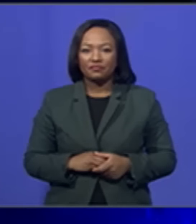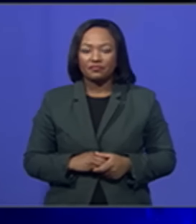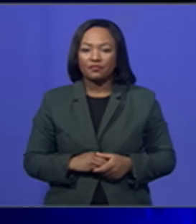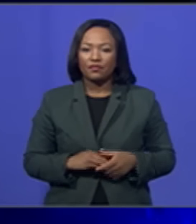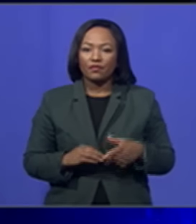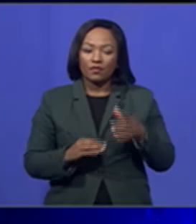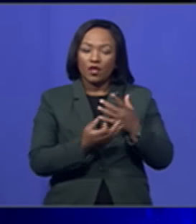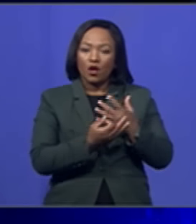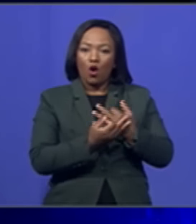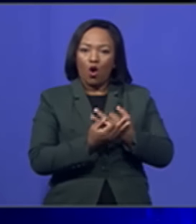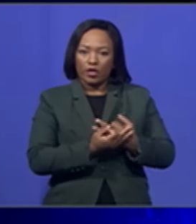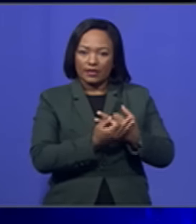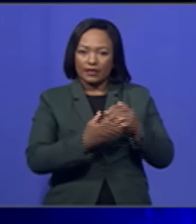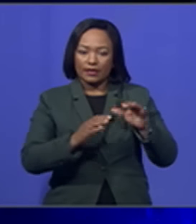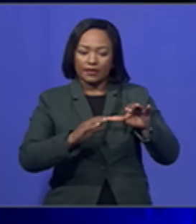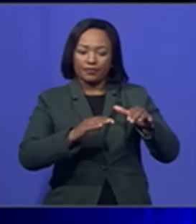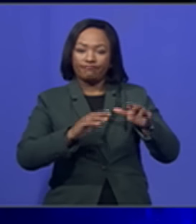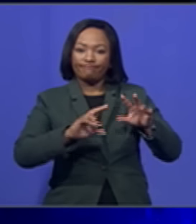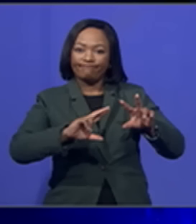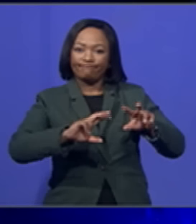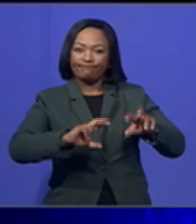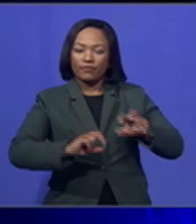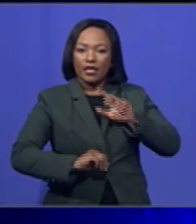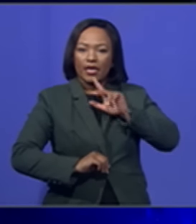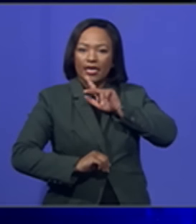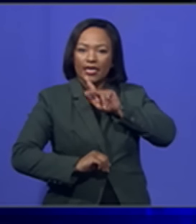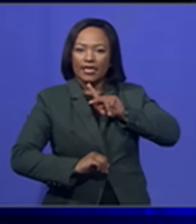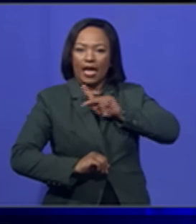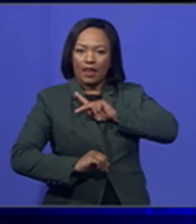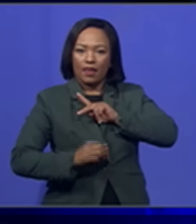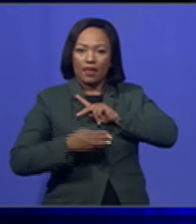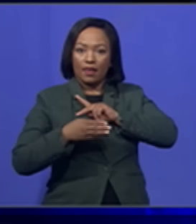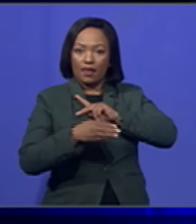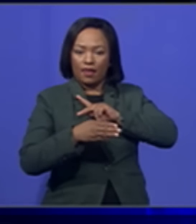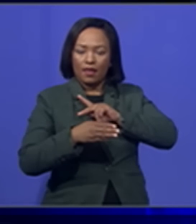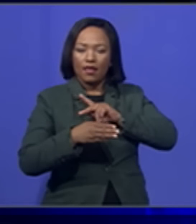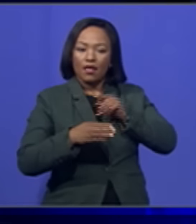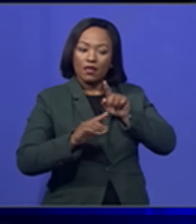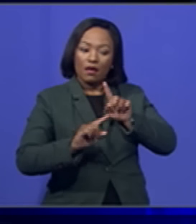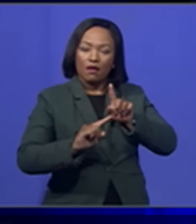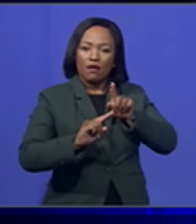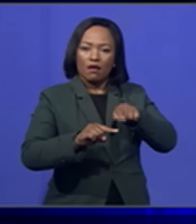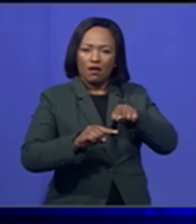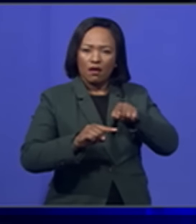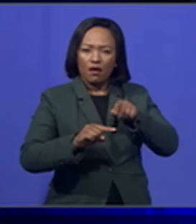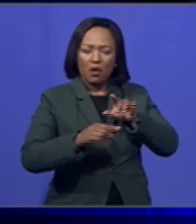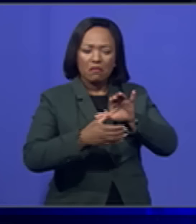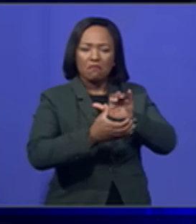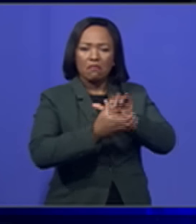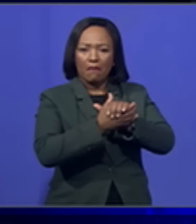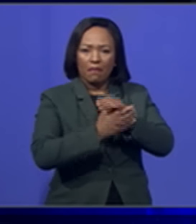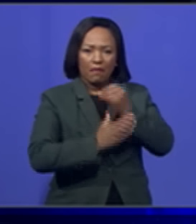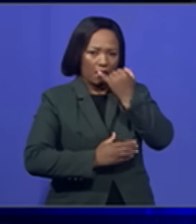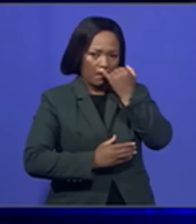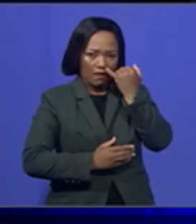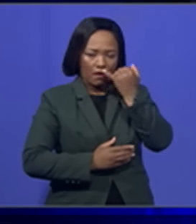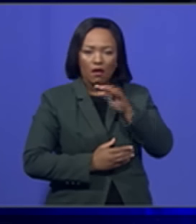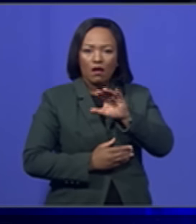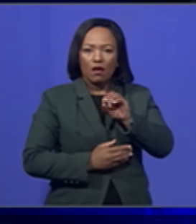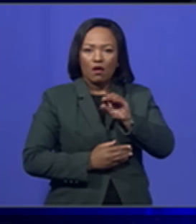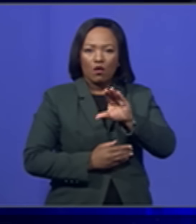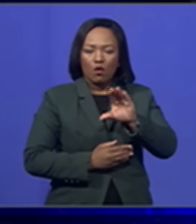Lekala la mafokisi la di-Hawks provinseng ya KwaZulu-Natal le ntse le etsa diphuputso ho latela ho fumana dithethefatsi tsa mofuta wa cocaine tsa boima bo ka